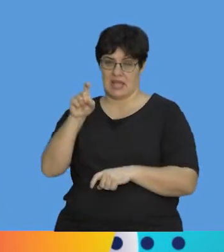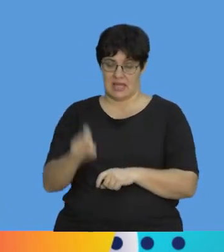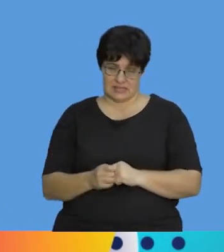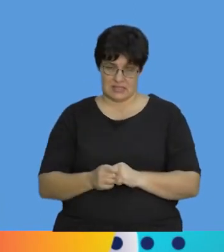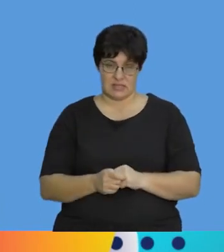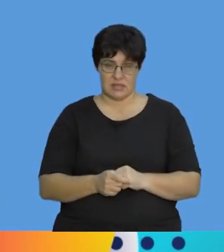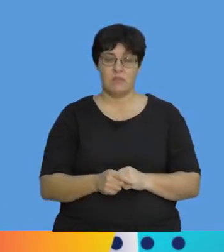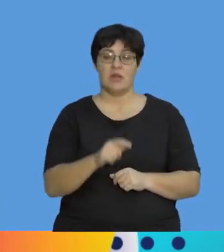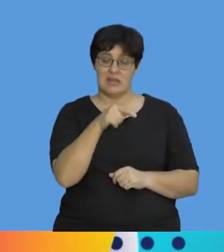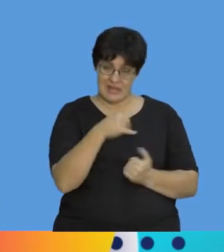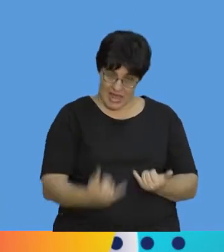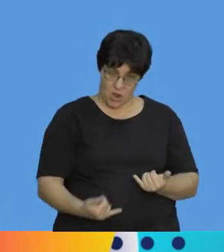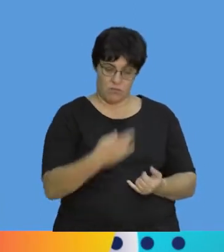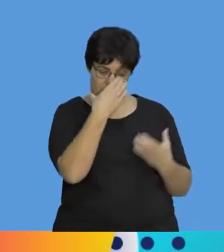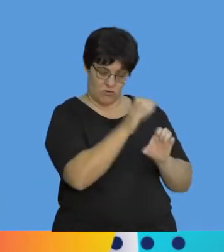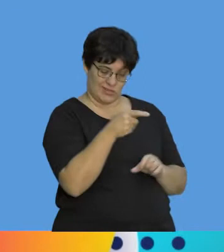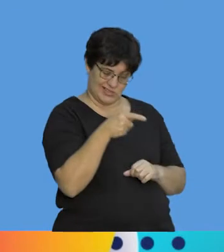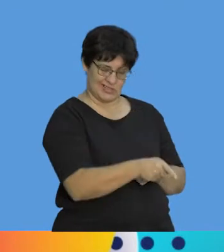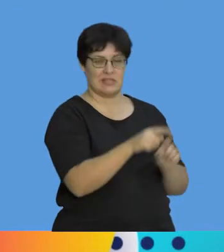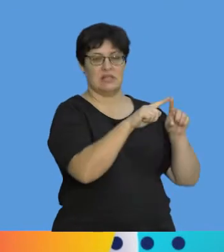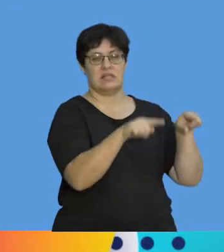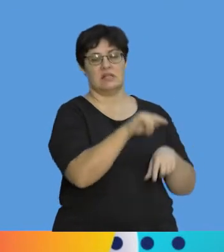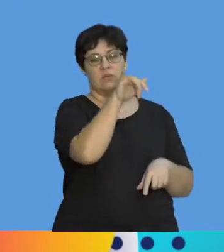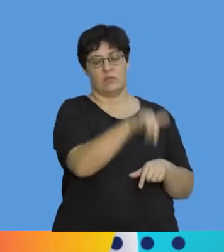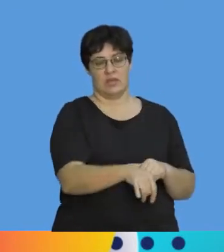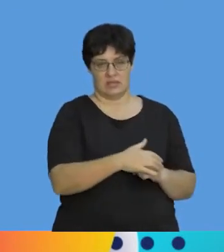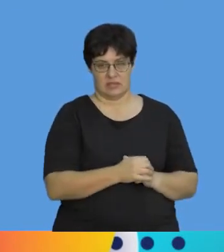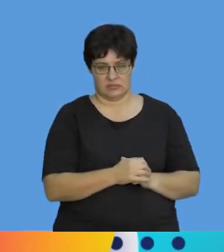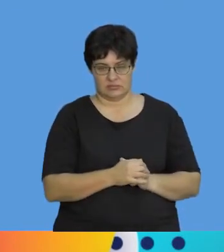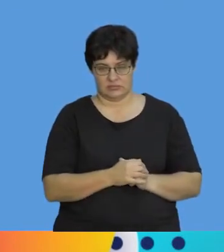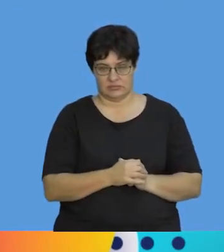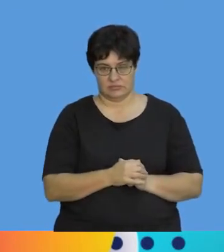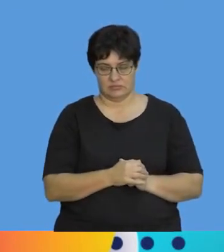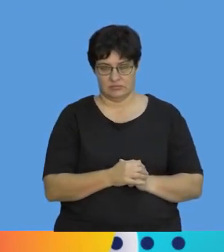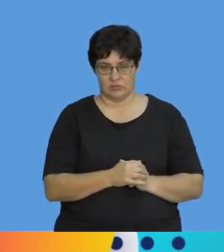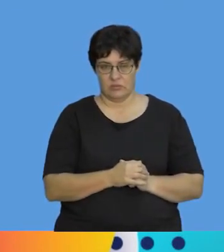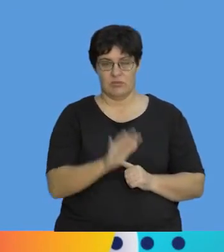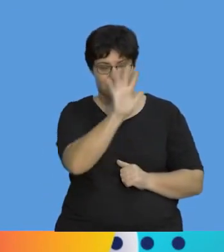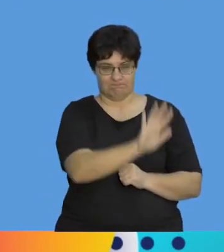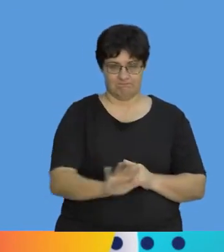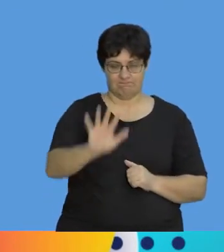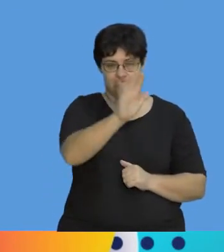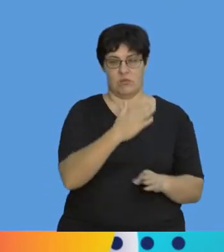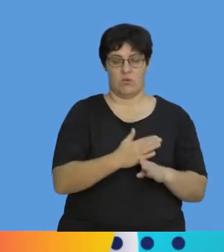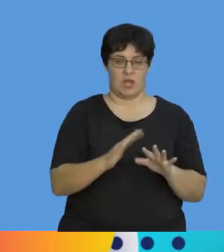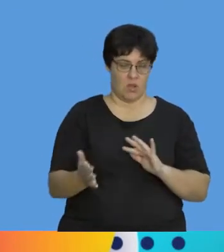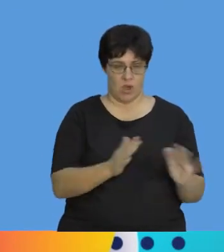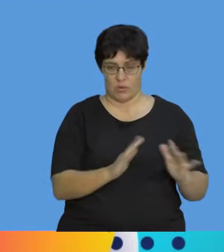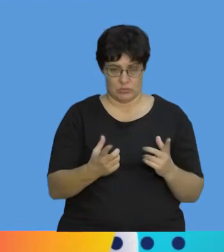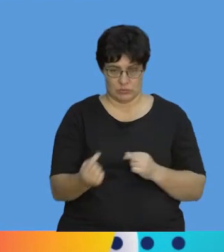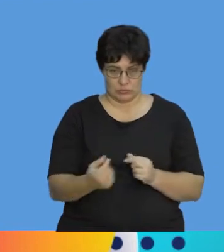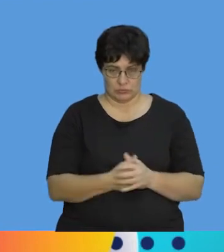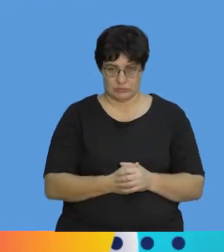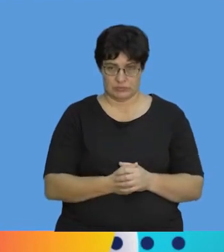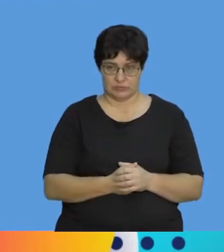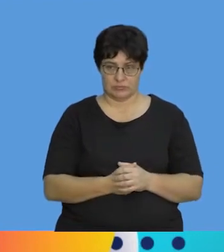x. You must use delta y. We're going to work with these, okay? We're going to work with how to deal with